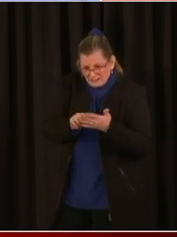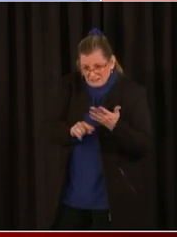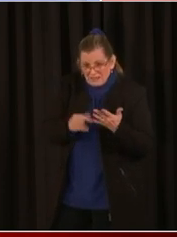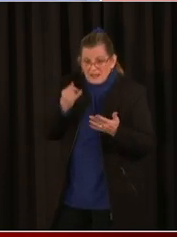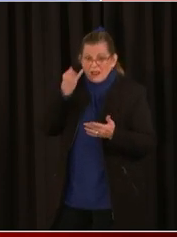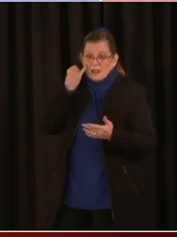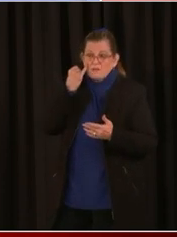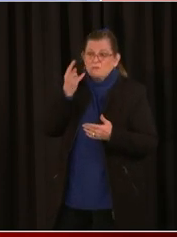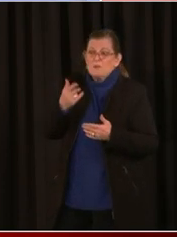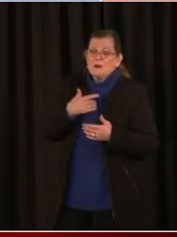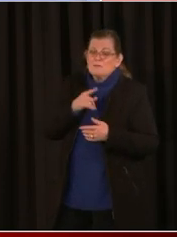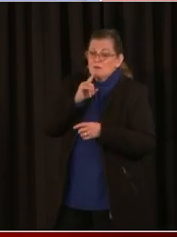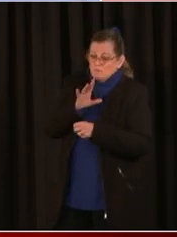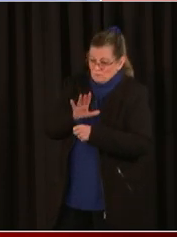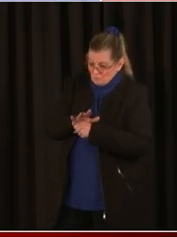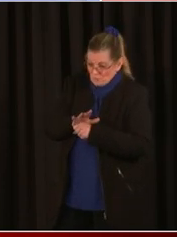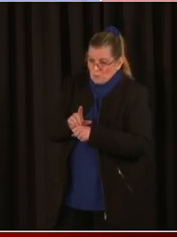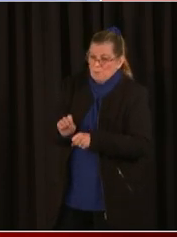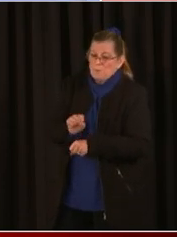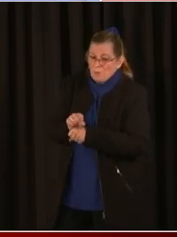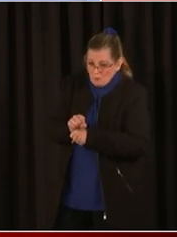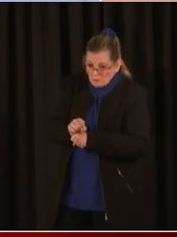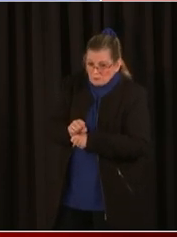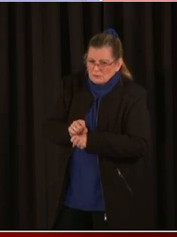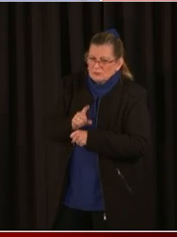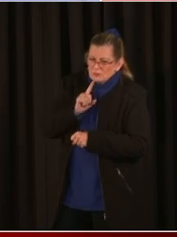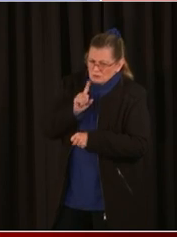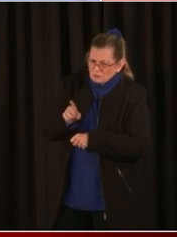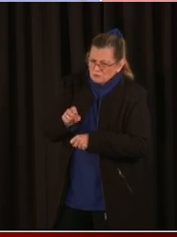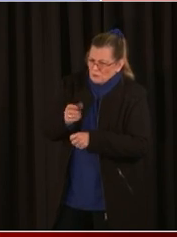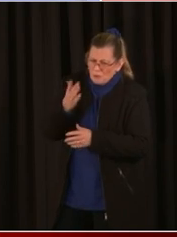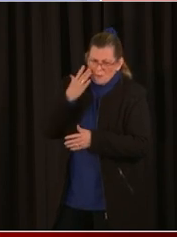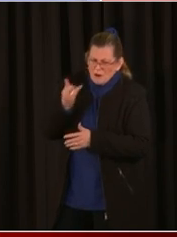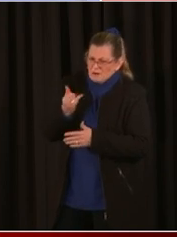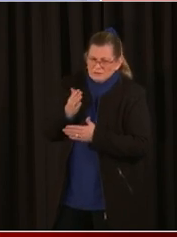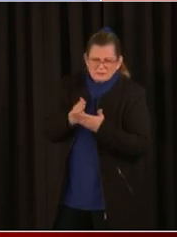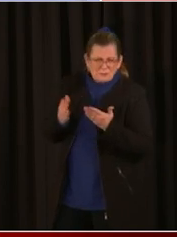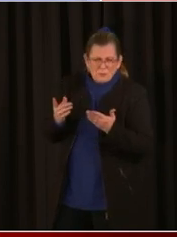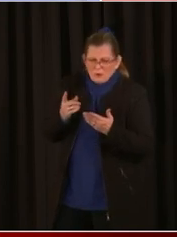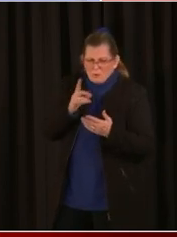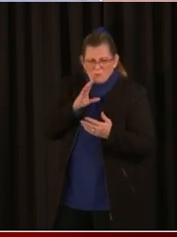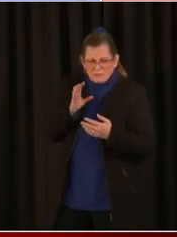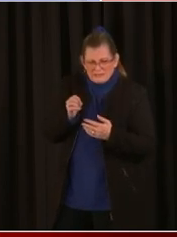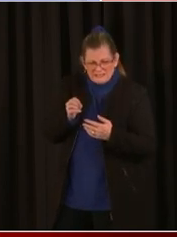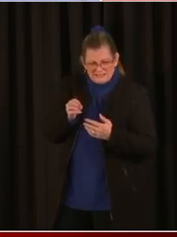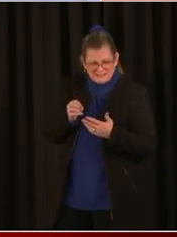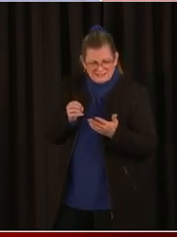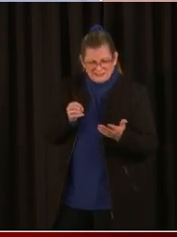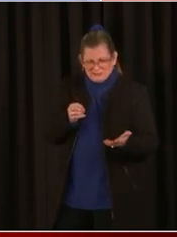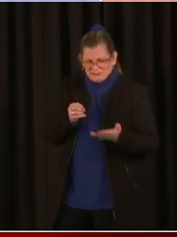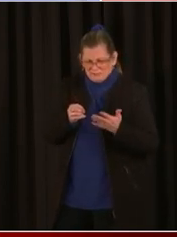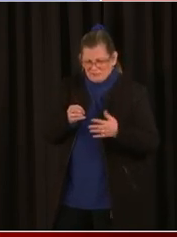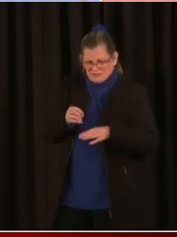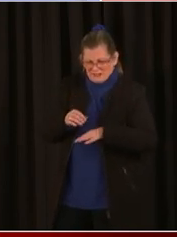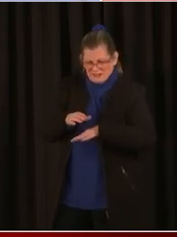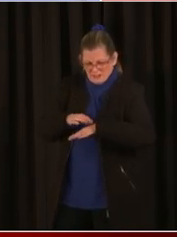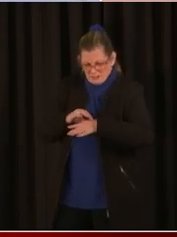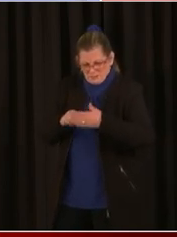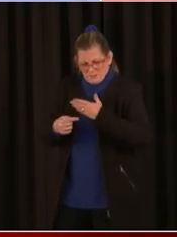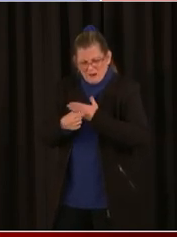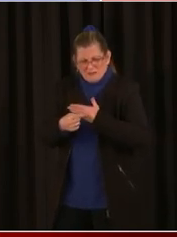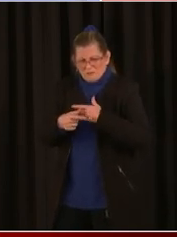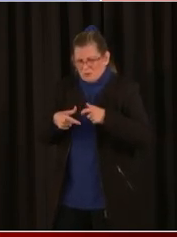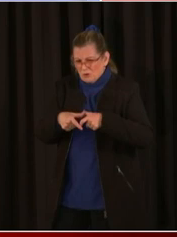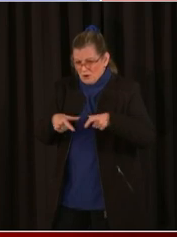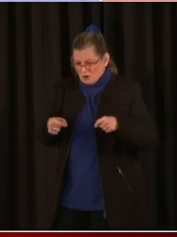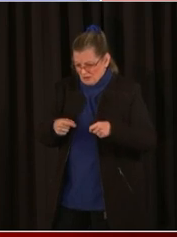have a confirmed appointment. So I'm not really sure why someone would have the back of the card, was it